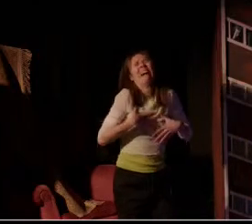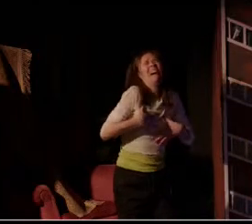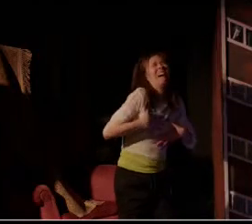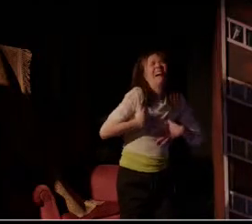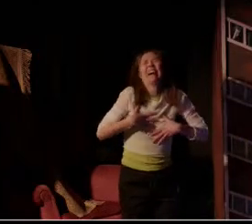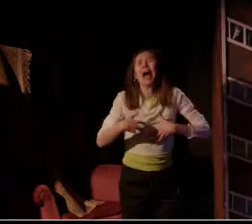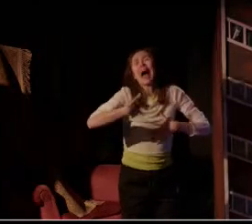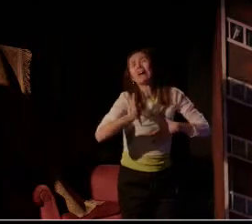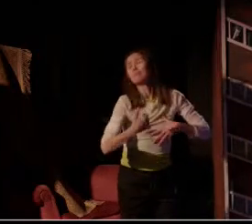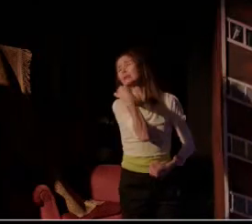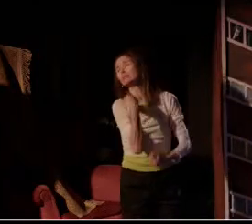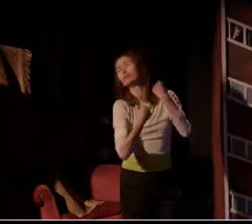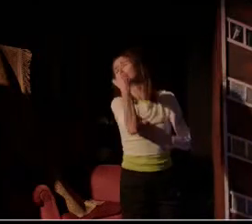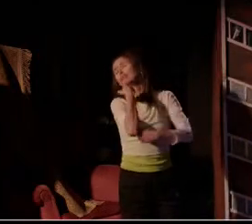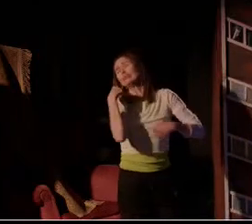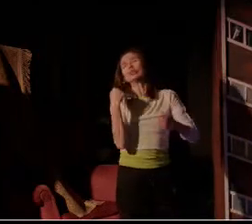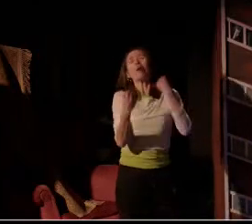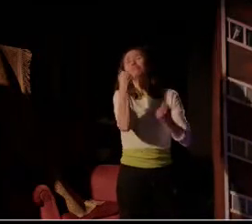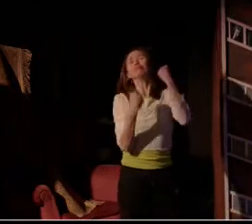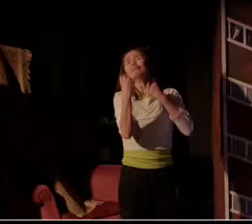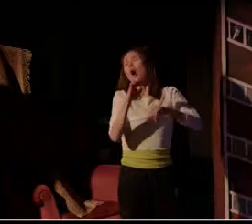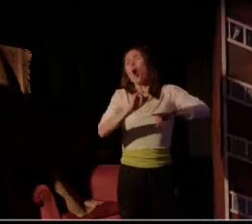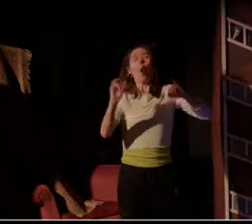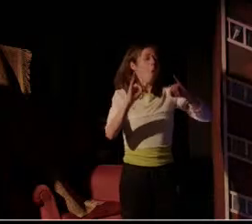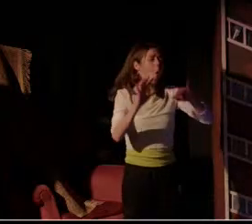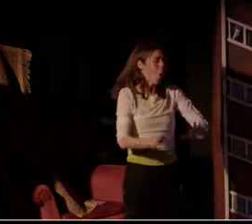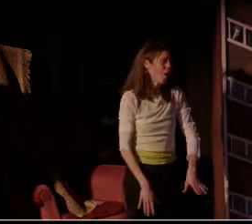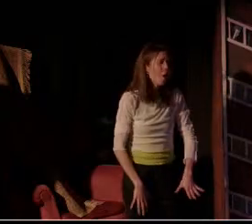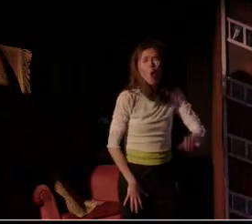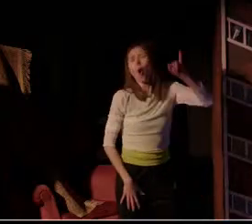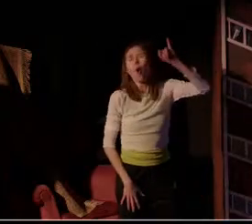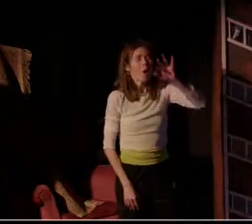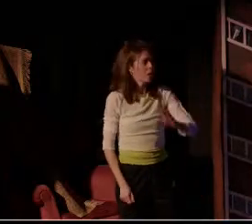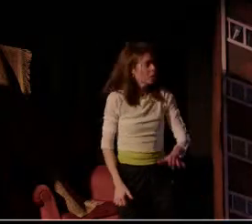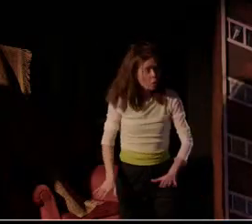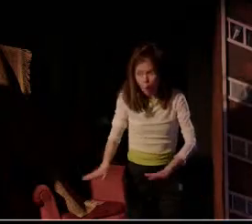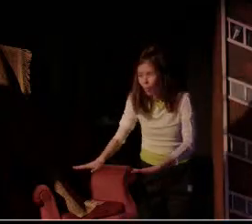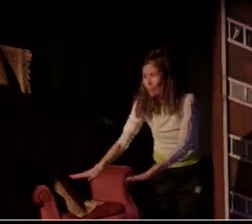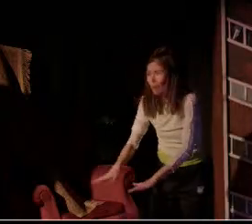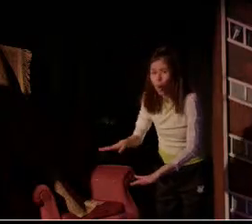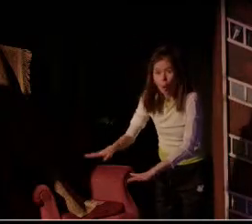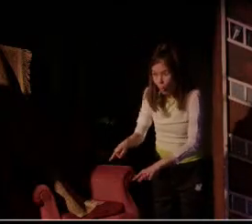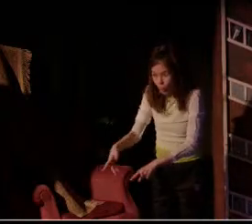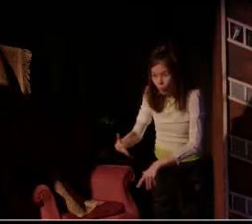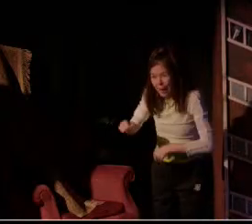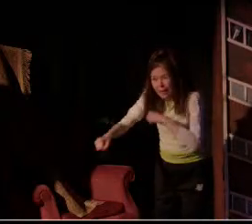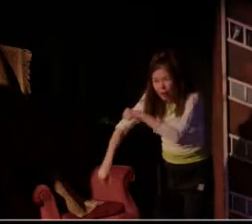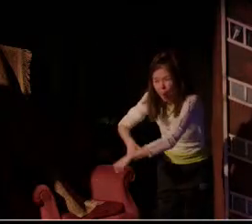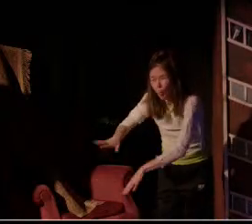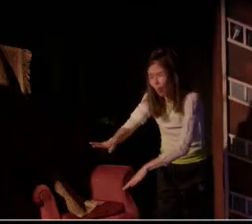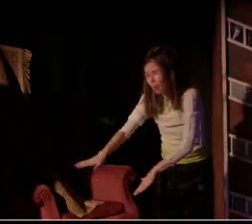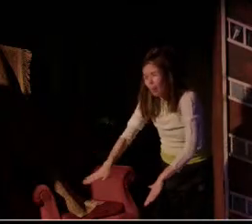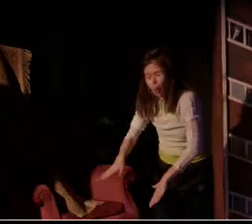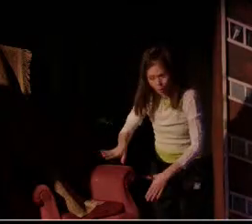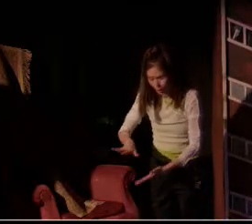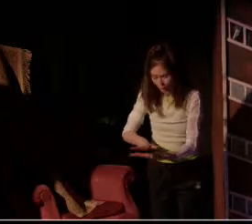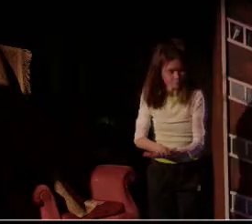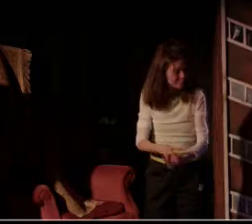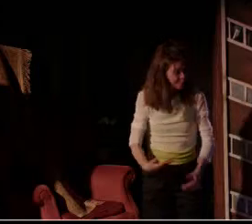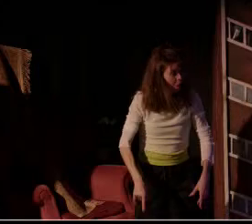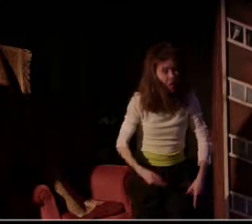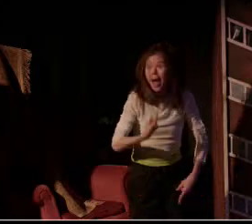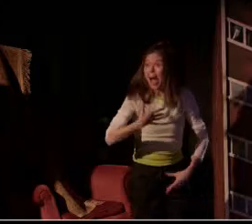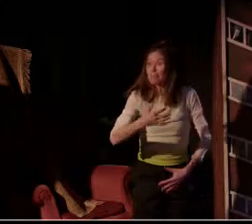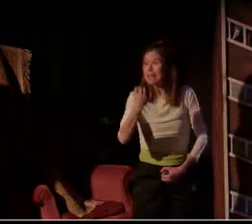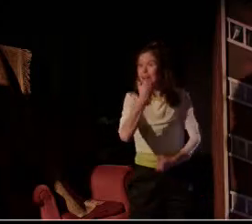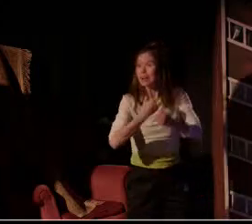I received, which were mighty ones and millions. Oh, Goodness, much may come of a beating 1,000,000 times. oh, I was beaten and